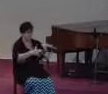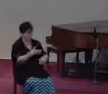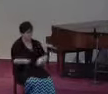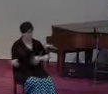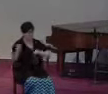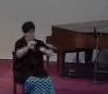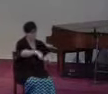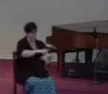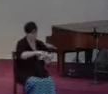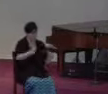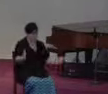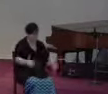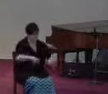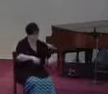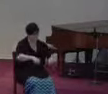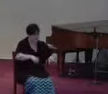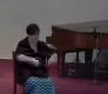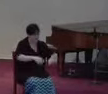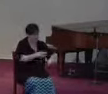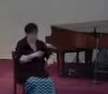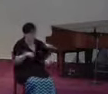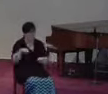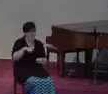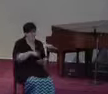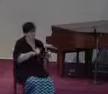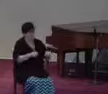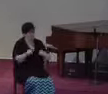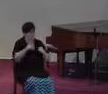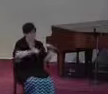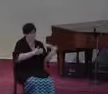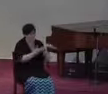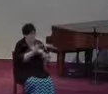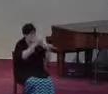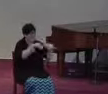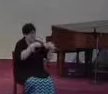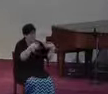cart, and drug it through the store.